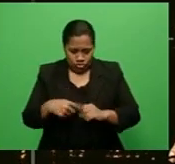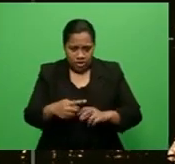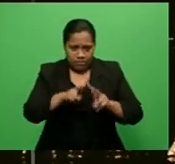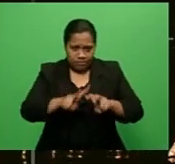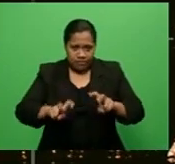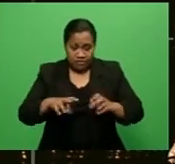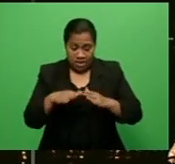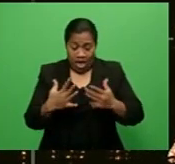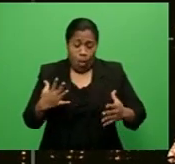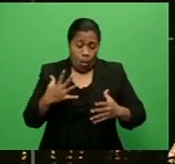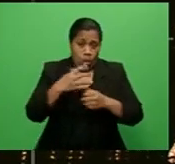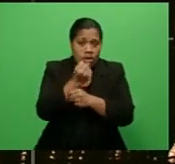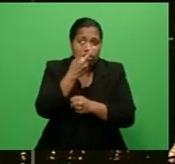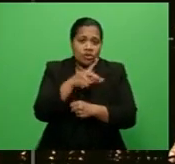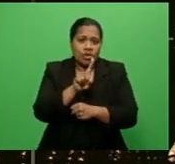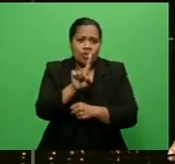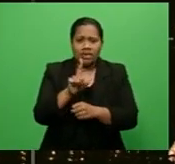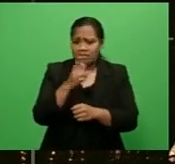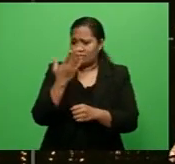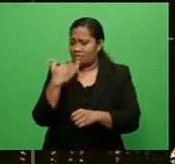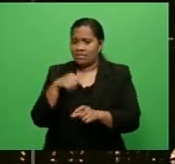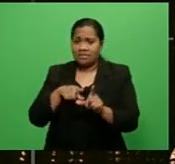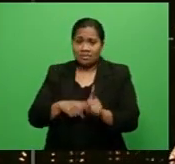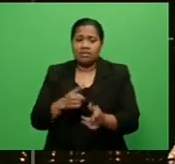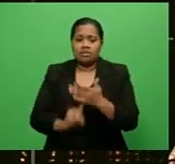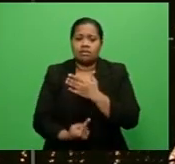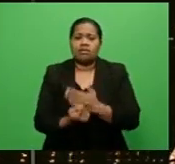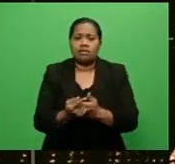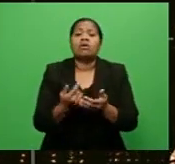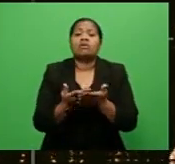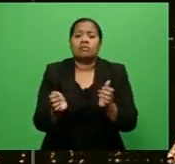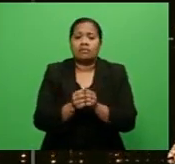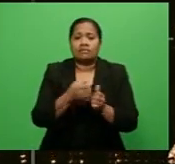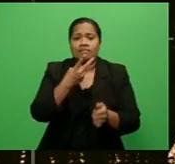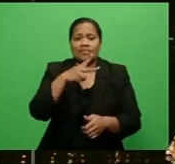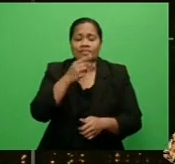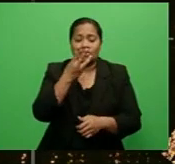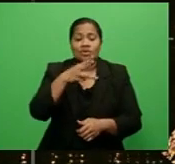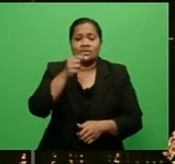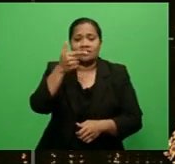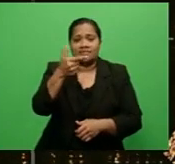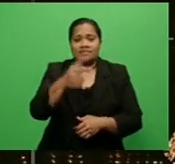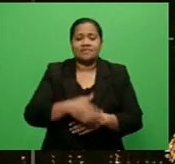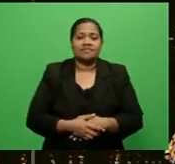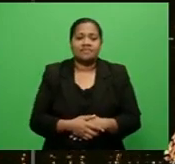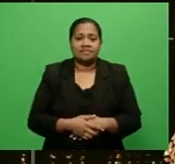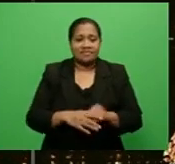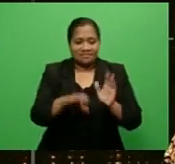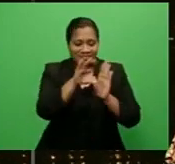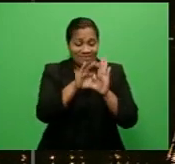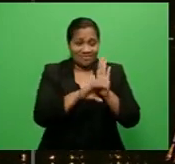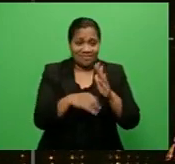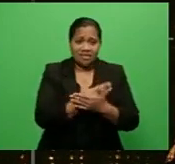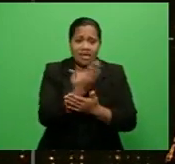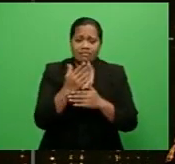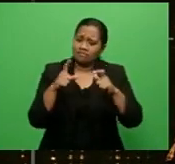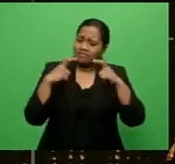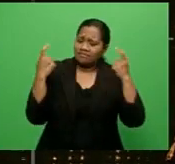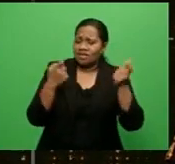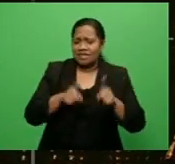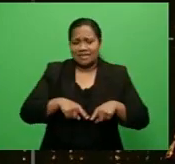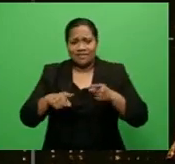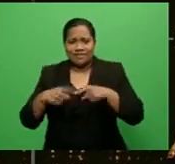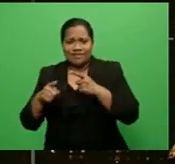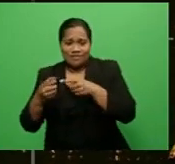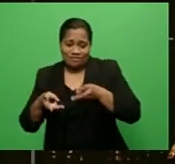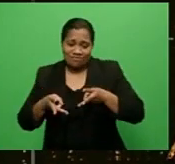21 compared to 37 for the same period last year. Constitution Day was celebrated differently this year due